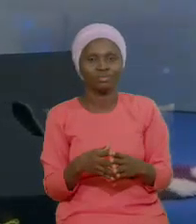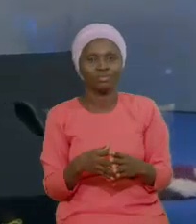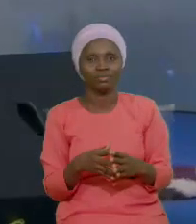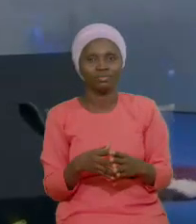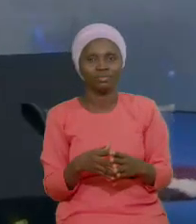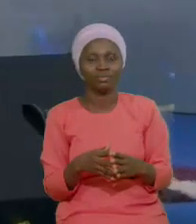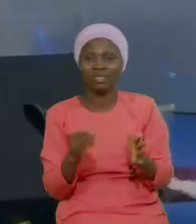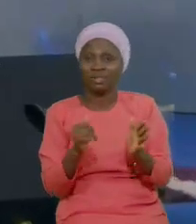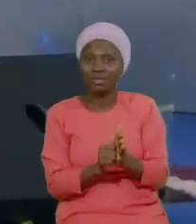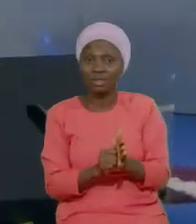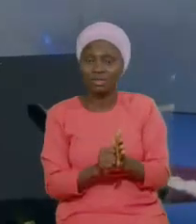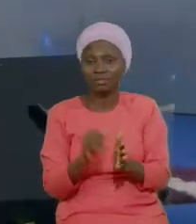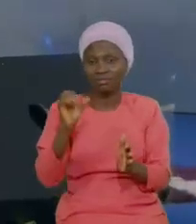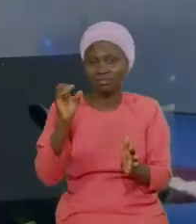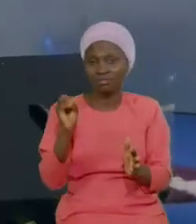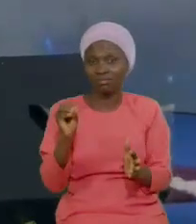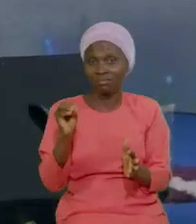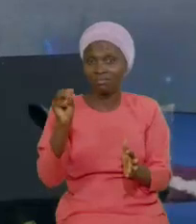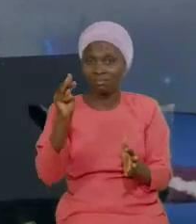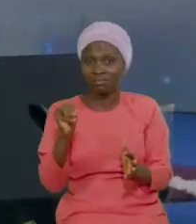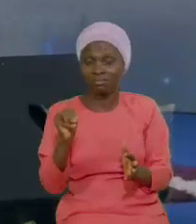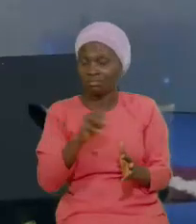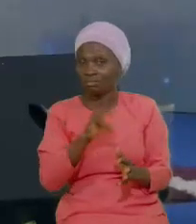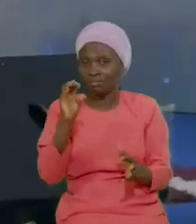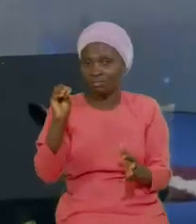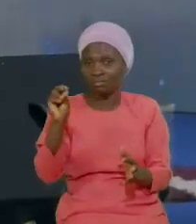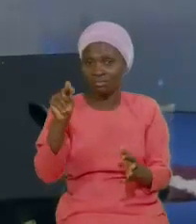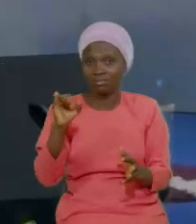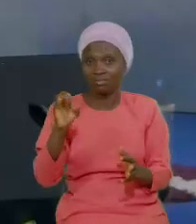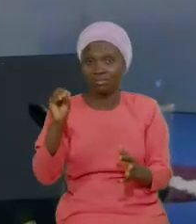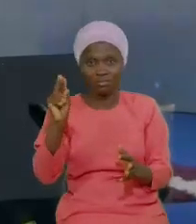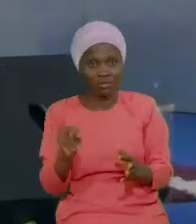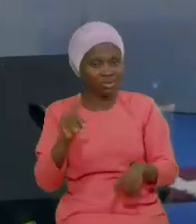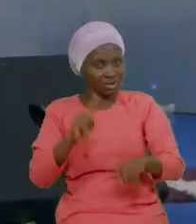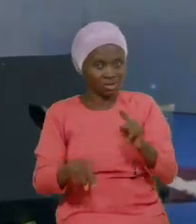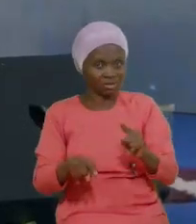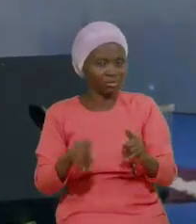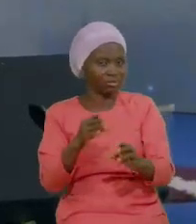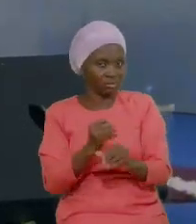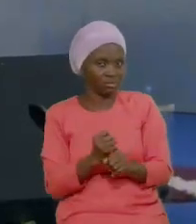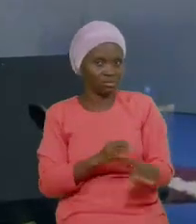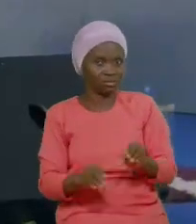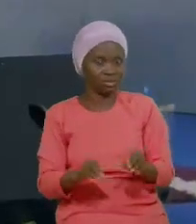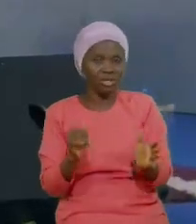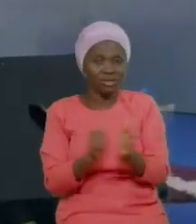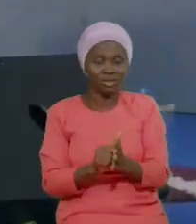That onion cannot achieve. That vegetables cannot